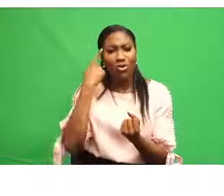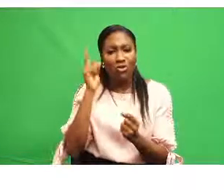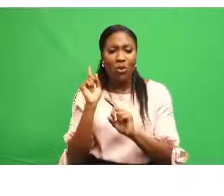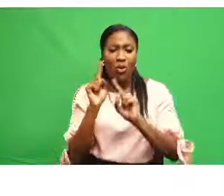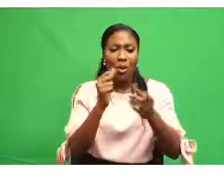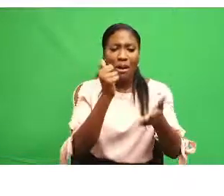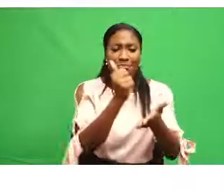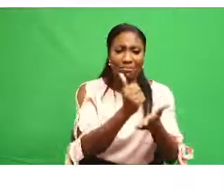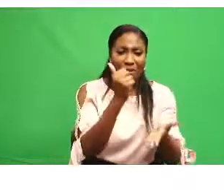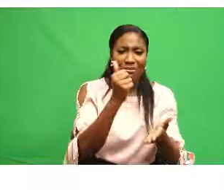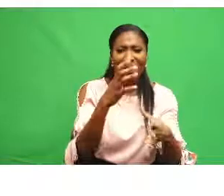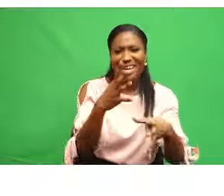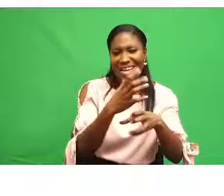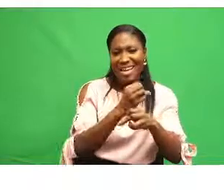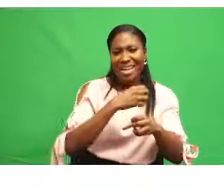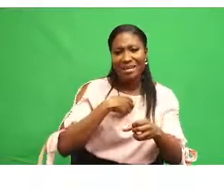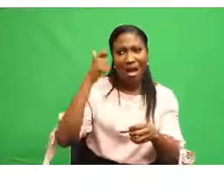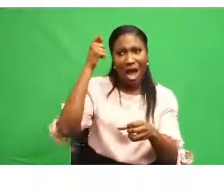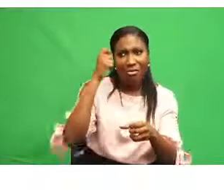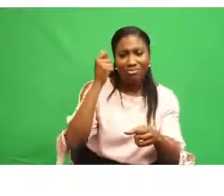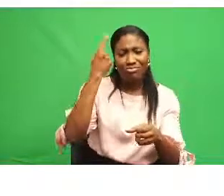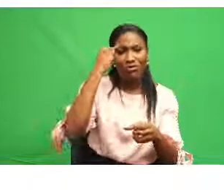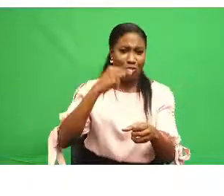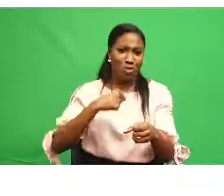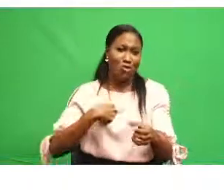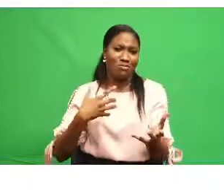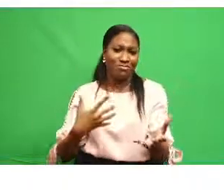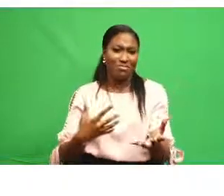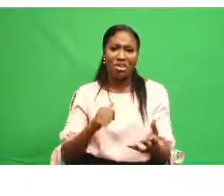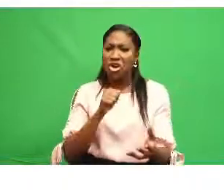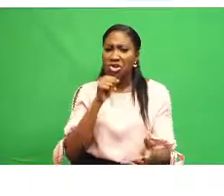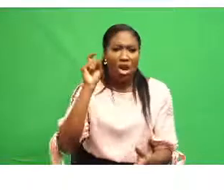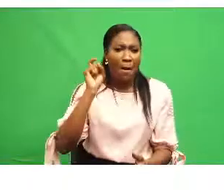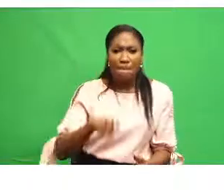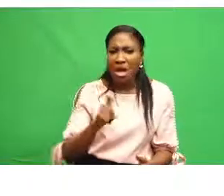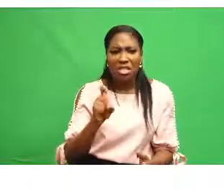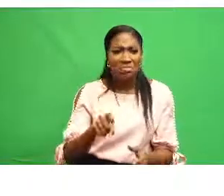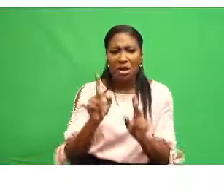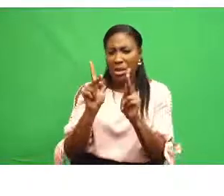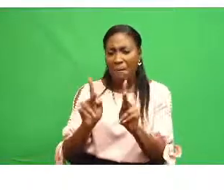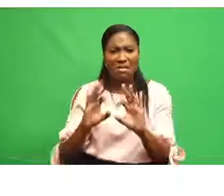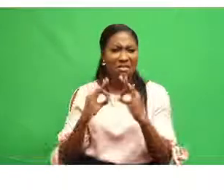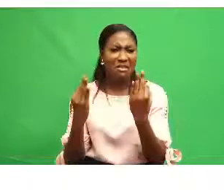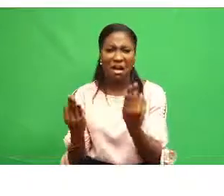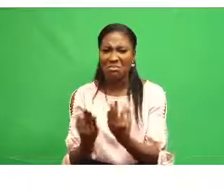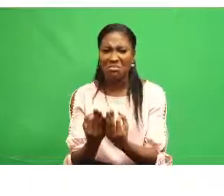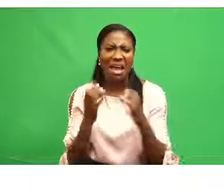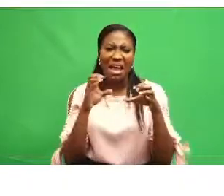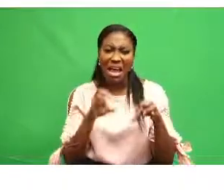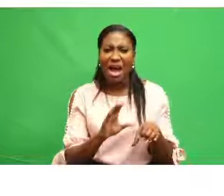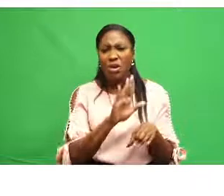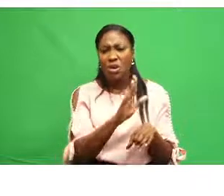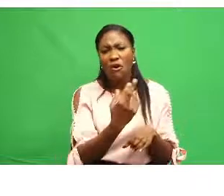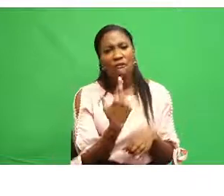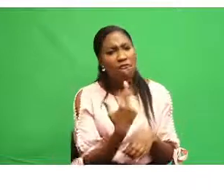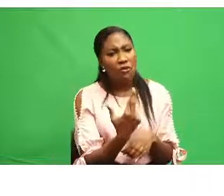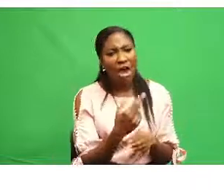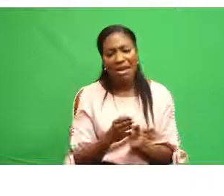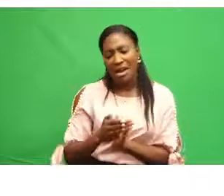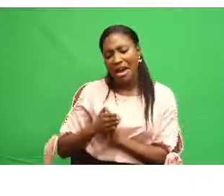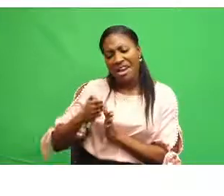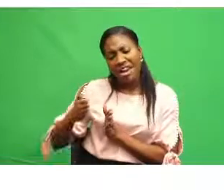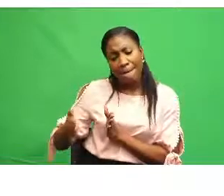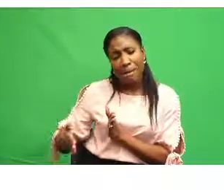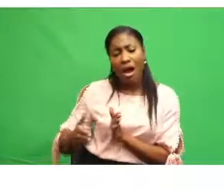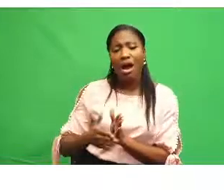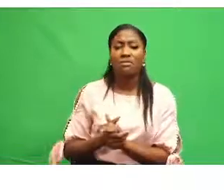Right? And that needs to be made clear. So it does not have to be a relative. It can be a friend, the neighbor, and